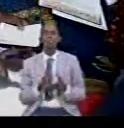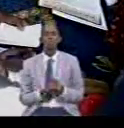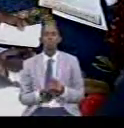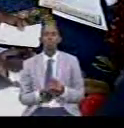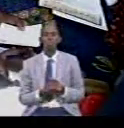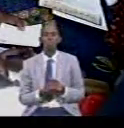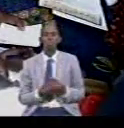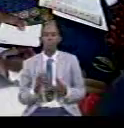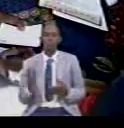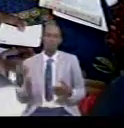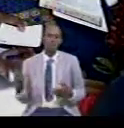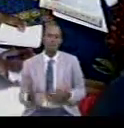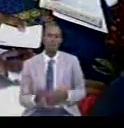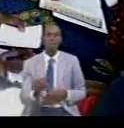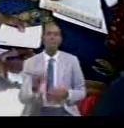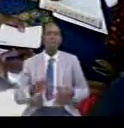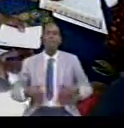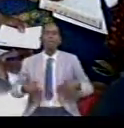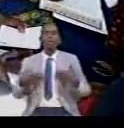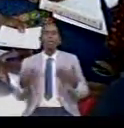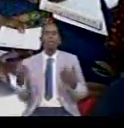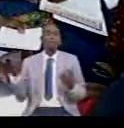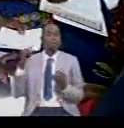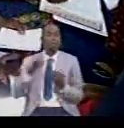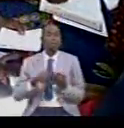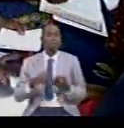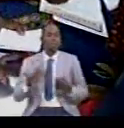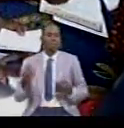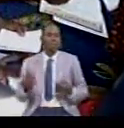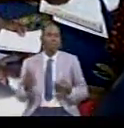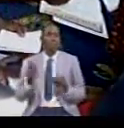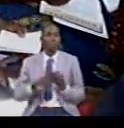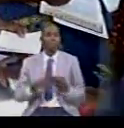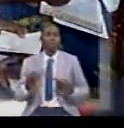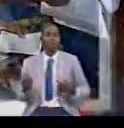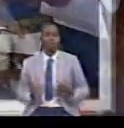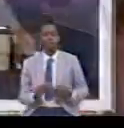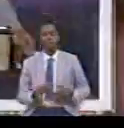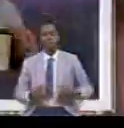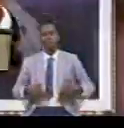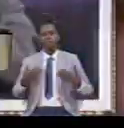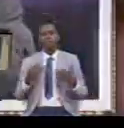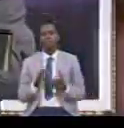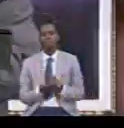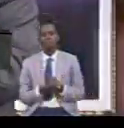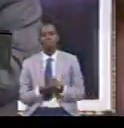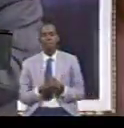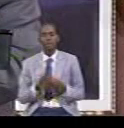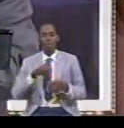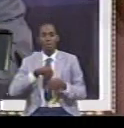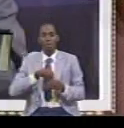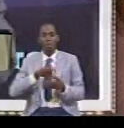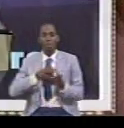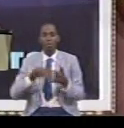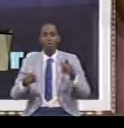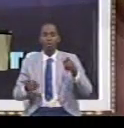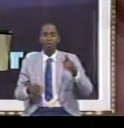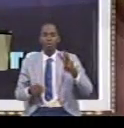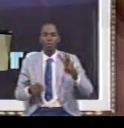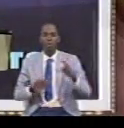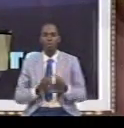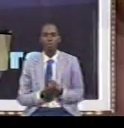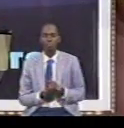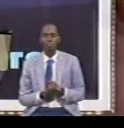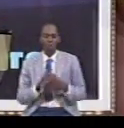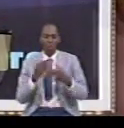say that aloud, until eternal life. Now in verse 24, now